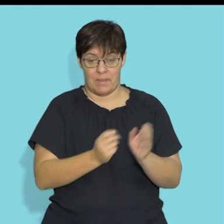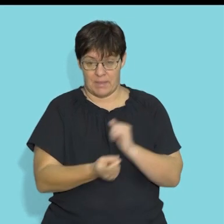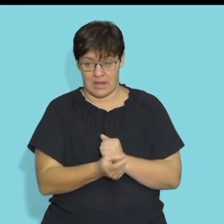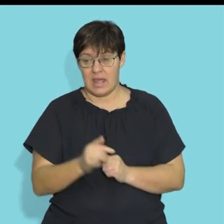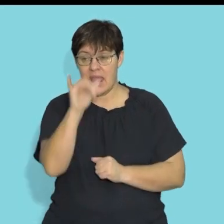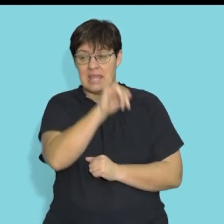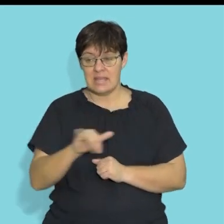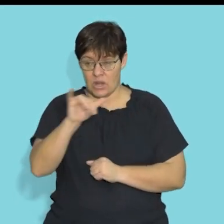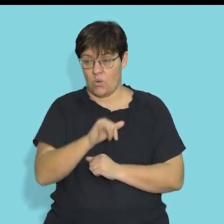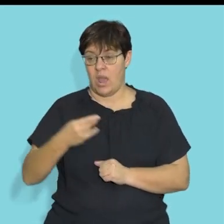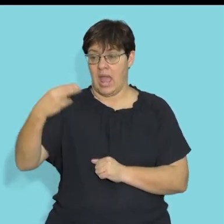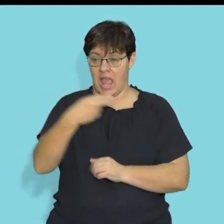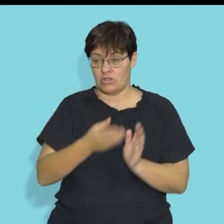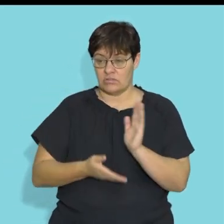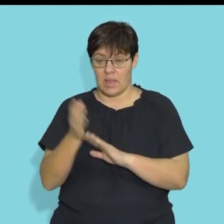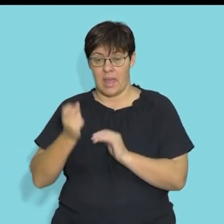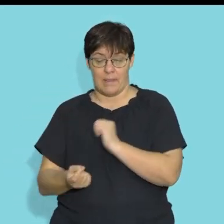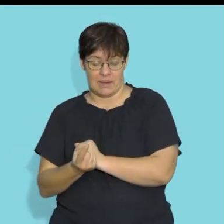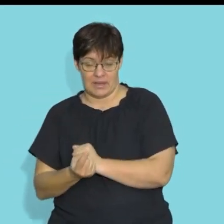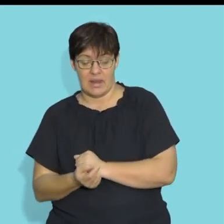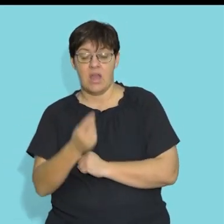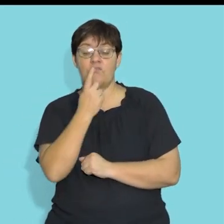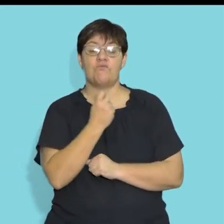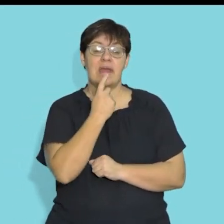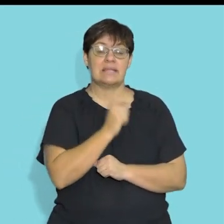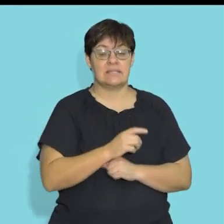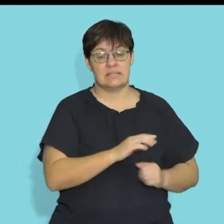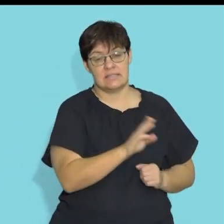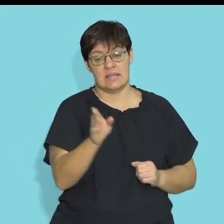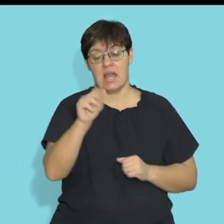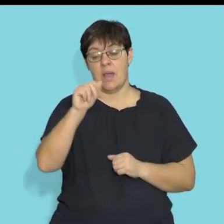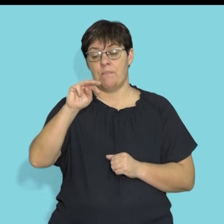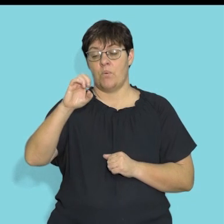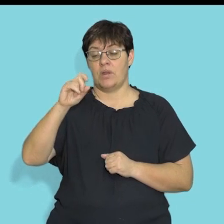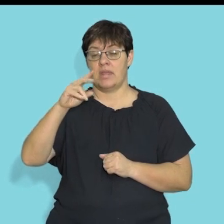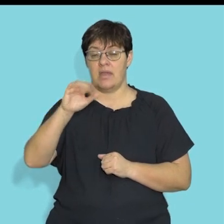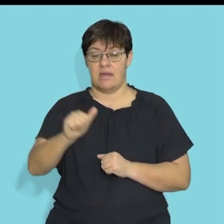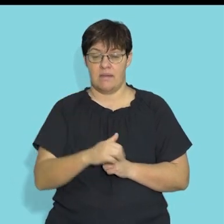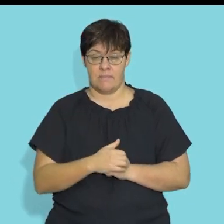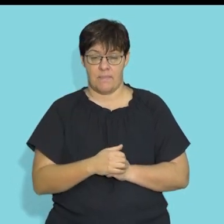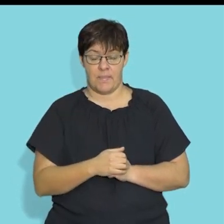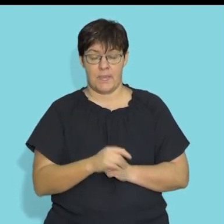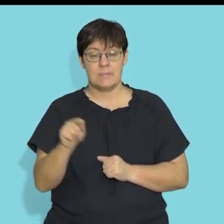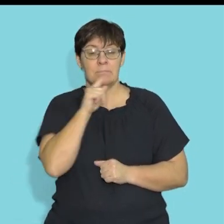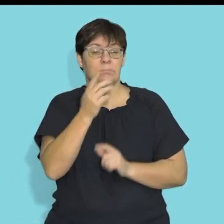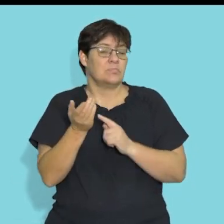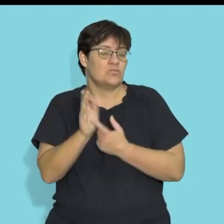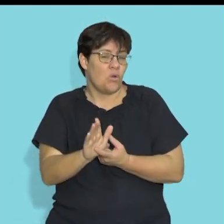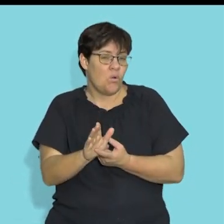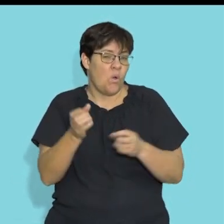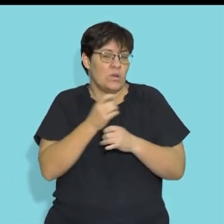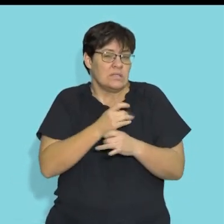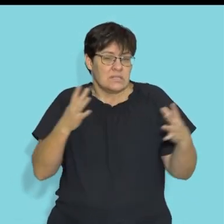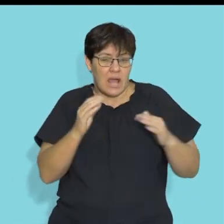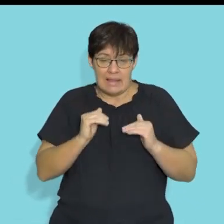what happens to hydrogen over time, and the red, the ammonia. So the concentration shows us that we start with